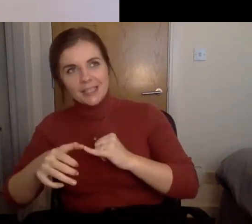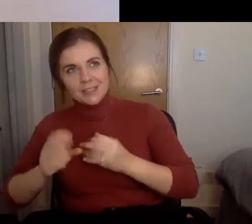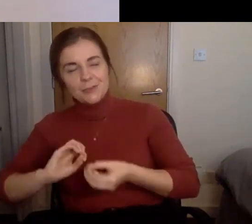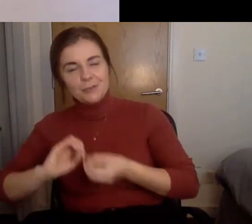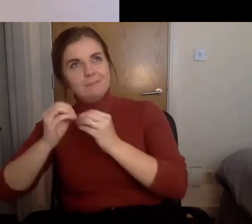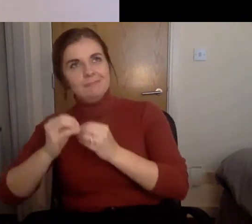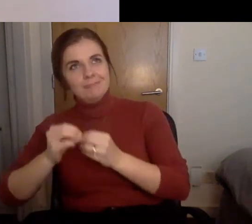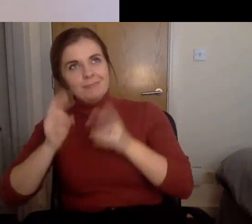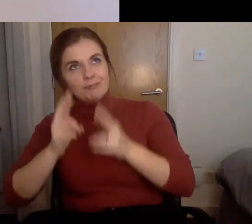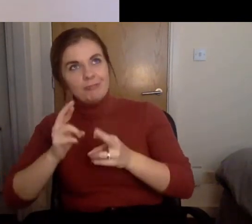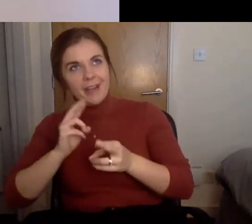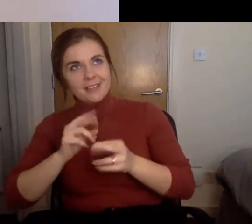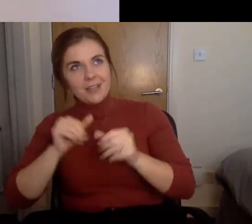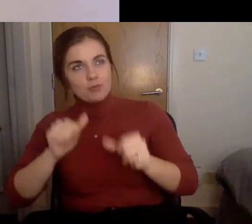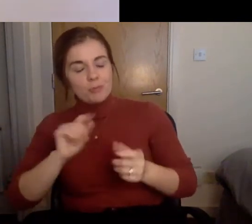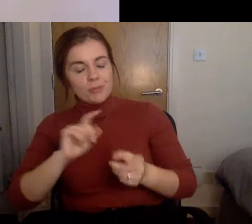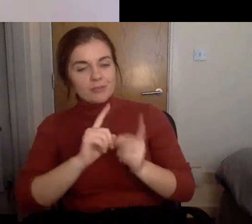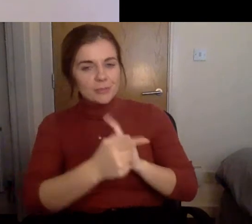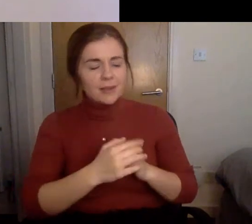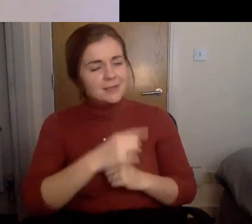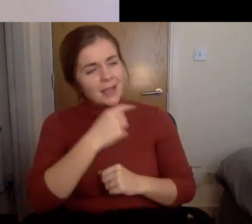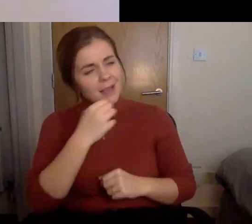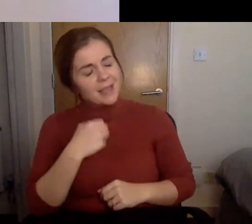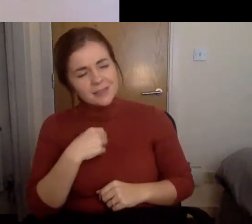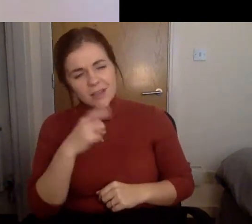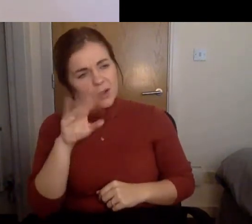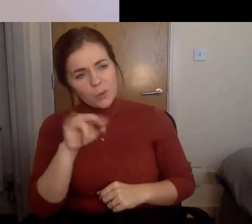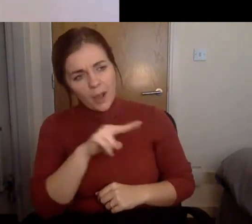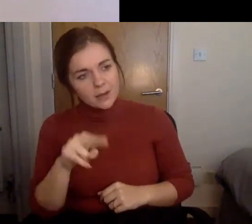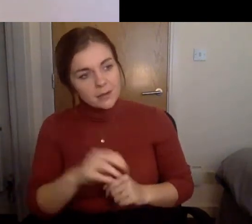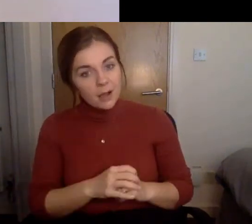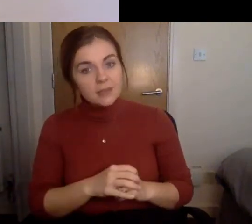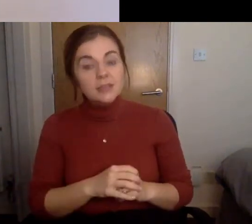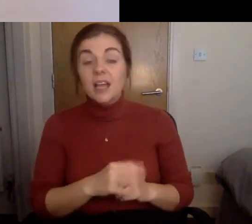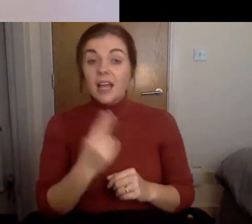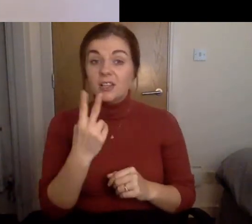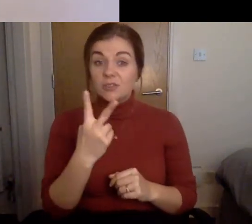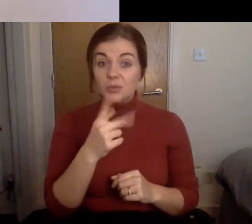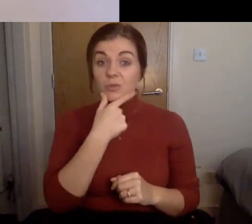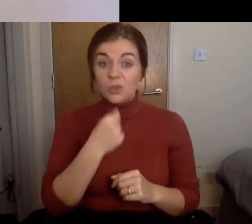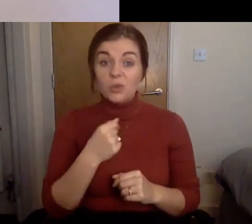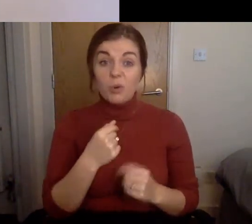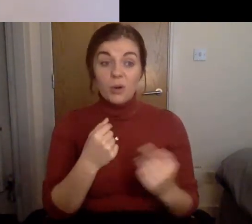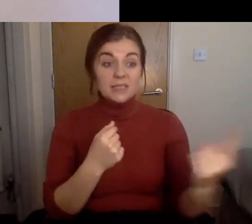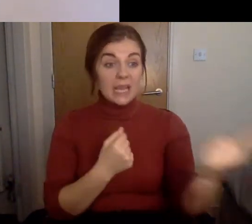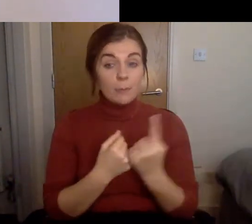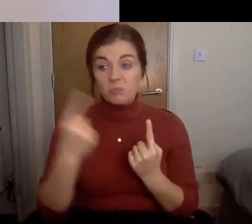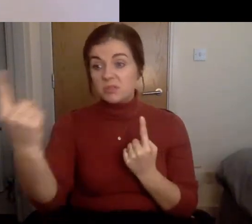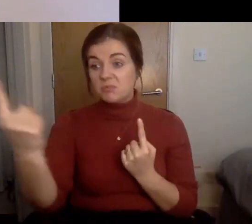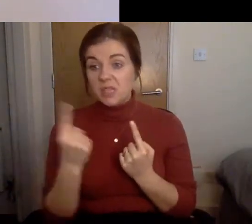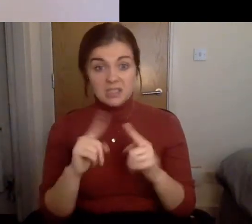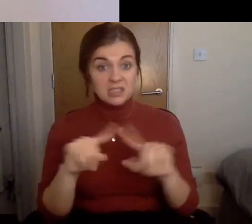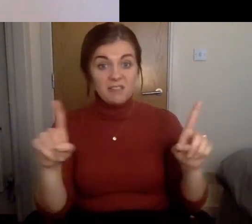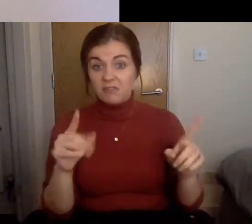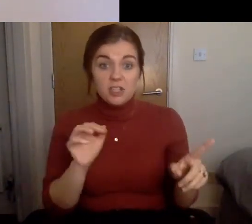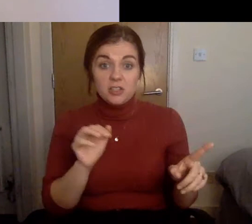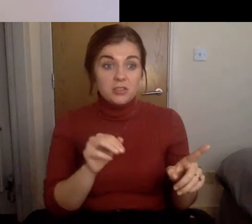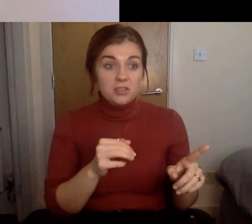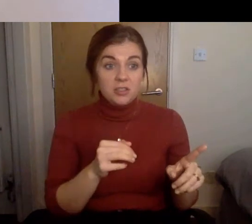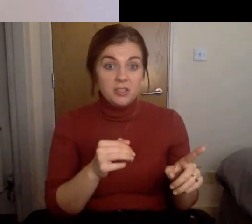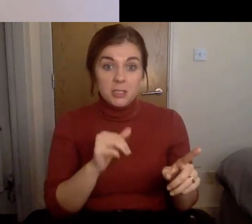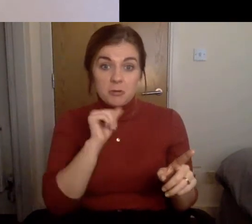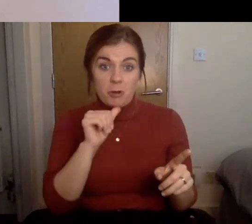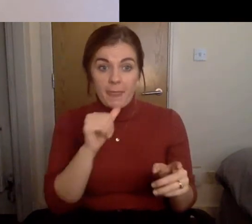response. And, I surprised that. And they came to me separately at different times, and I don't think one knew the other was talking to me